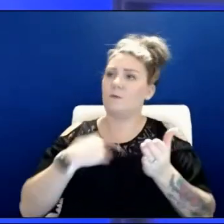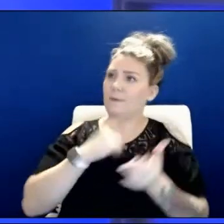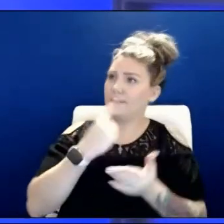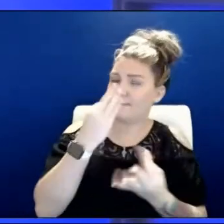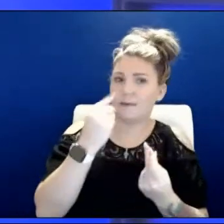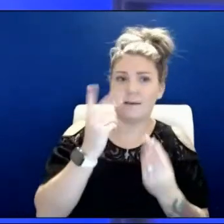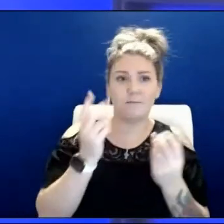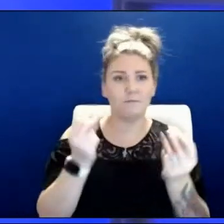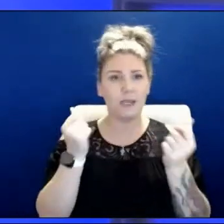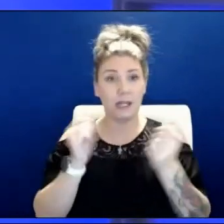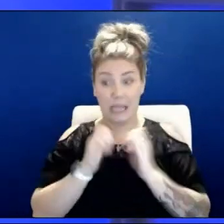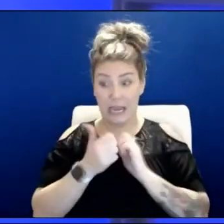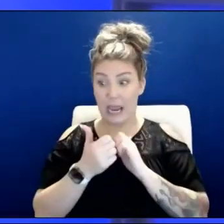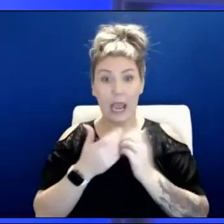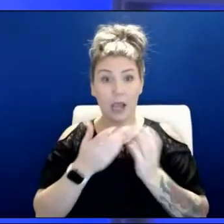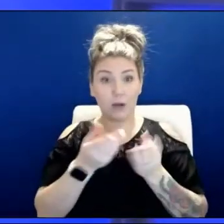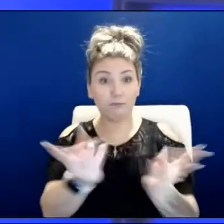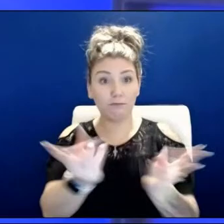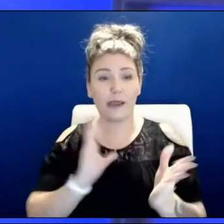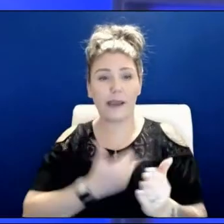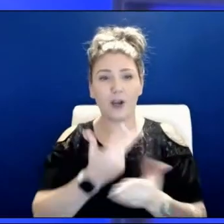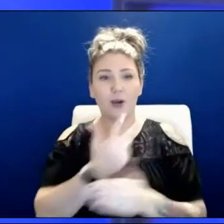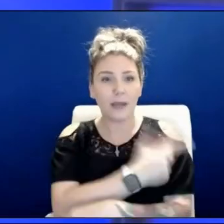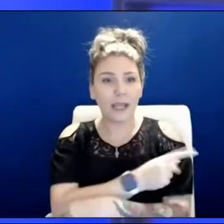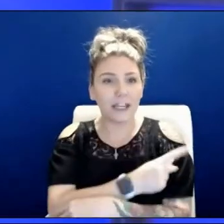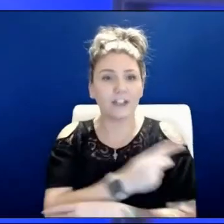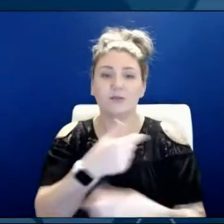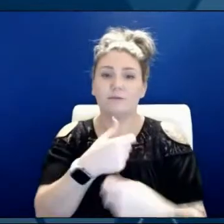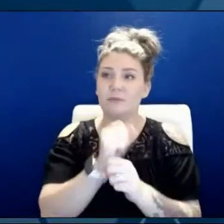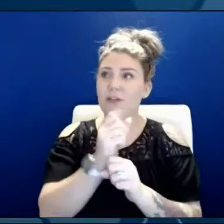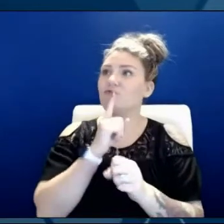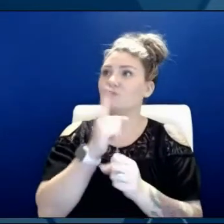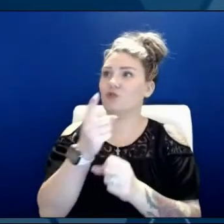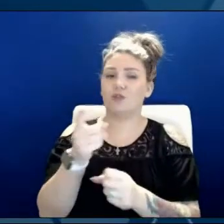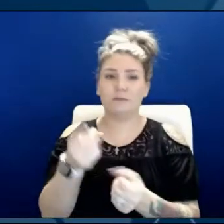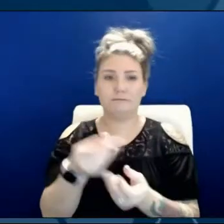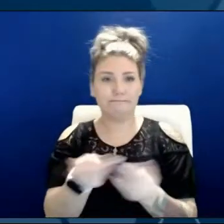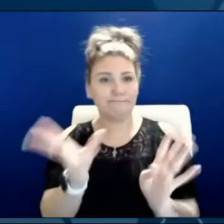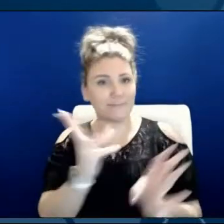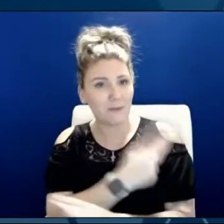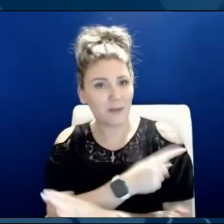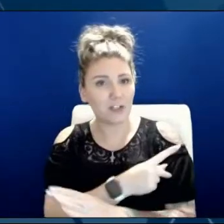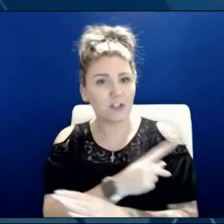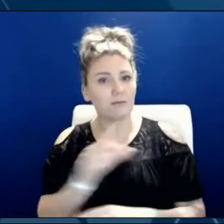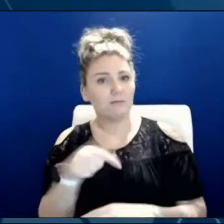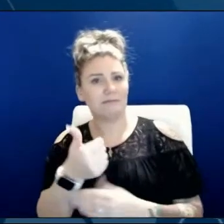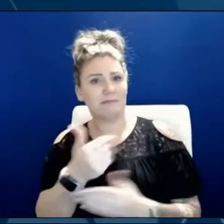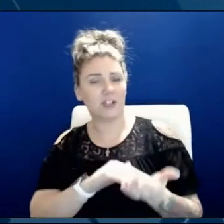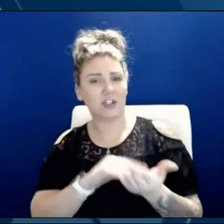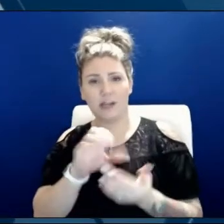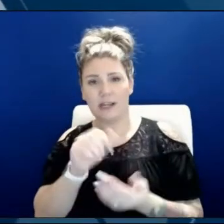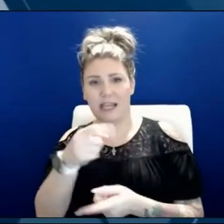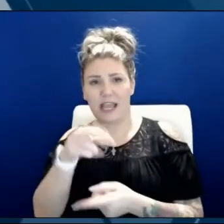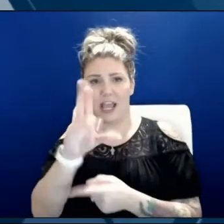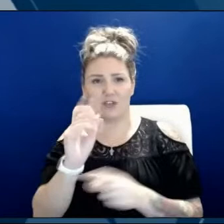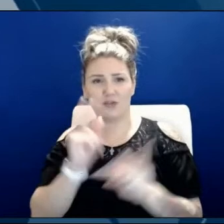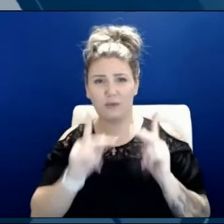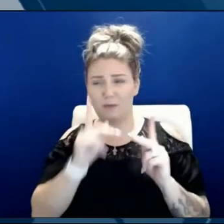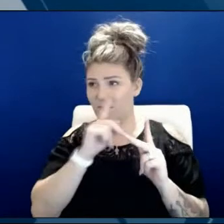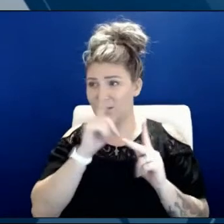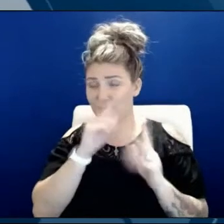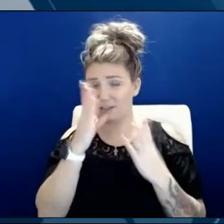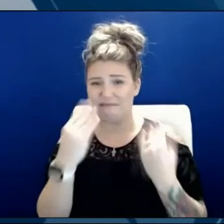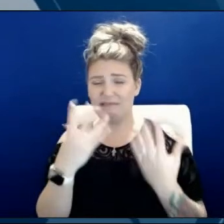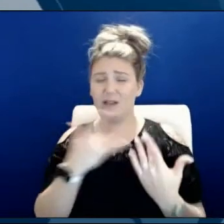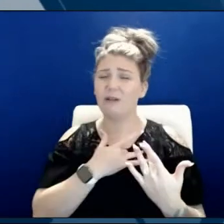this to our patients? Let's make sure we can get this as soon as we can. So, Dr. Castro, people falsifying data makes my heart hurt, but this type of research has to